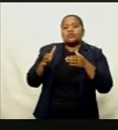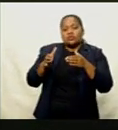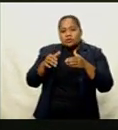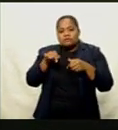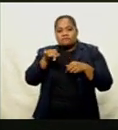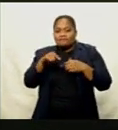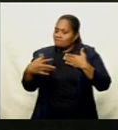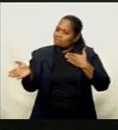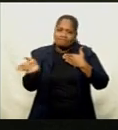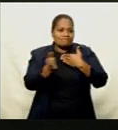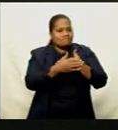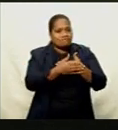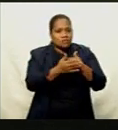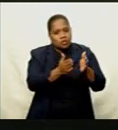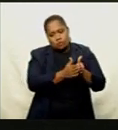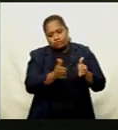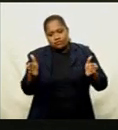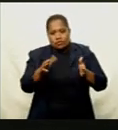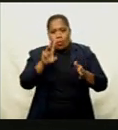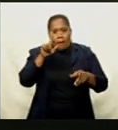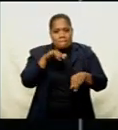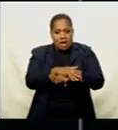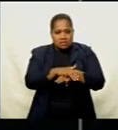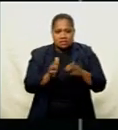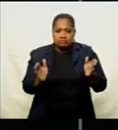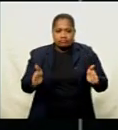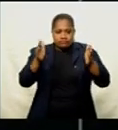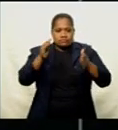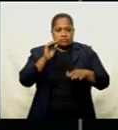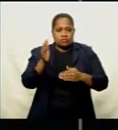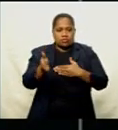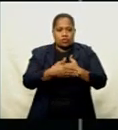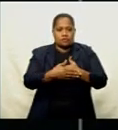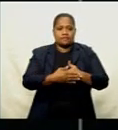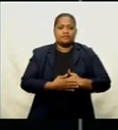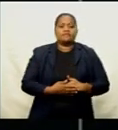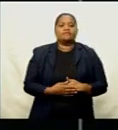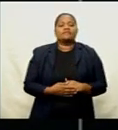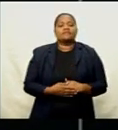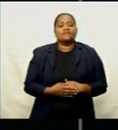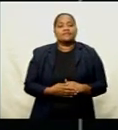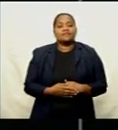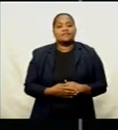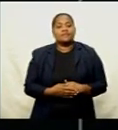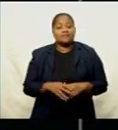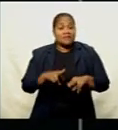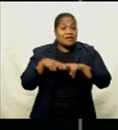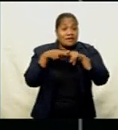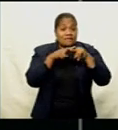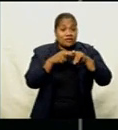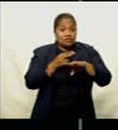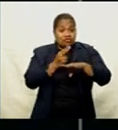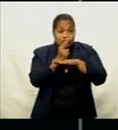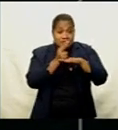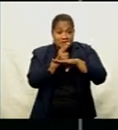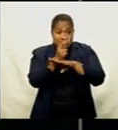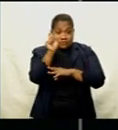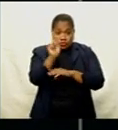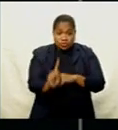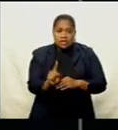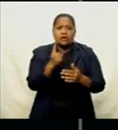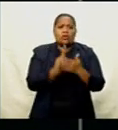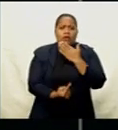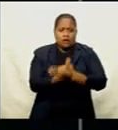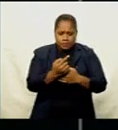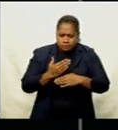to close the schools for an entire month. Edwin. Naka Kritika. The Fiji Navy today boosted search and rescue